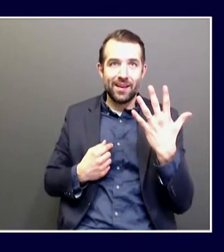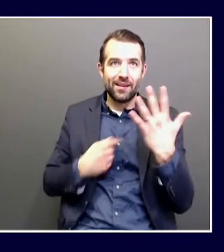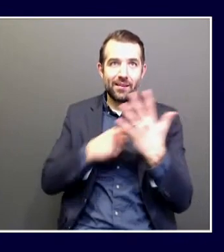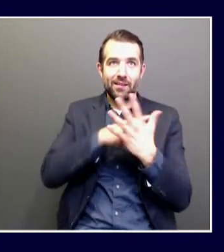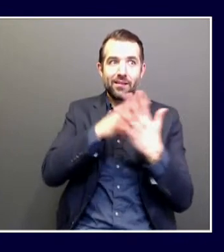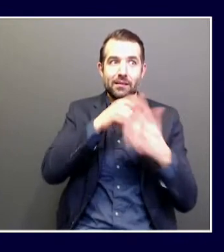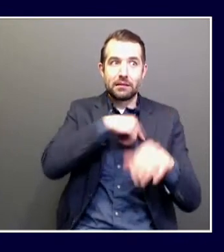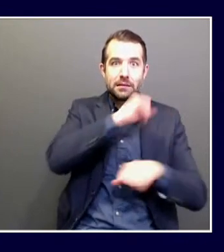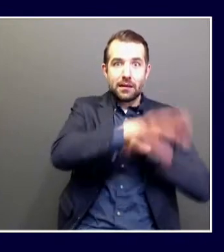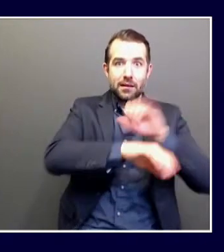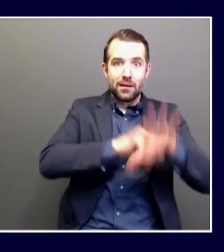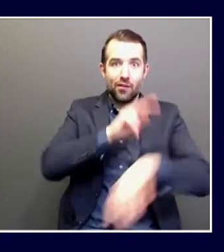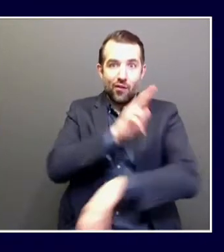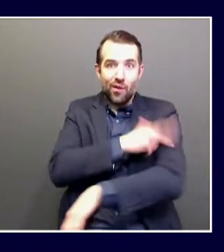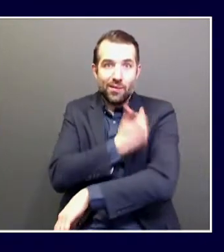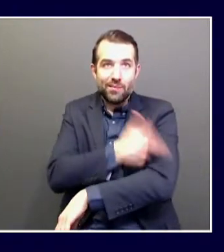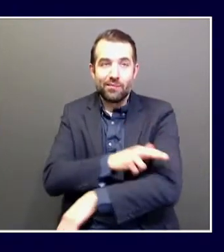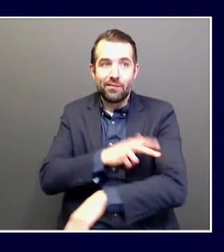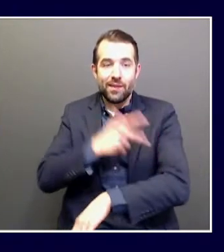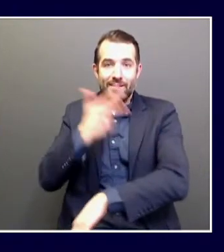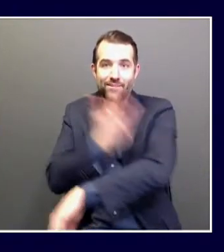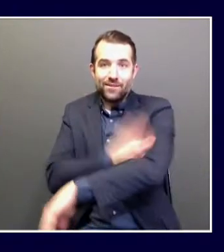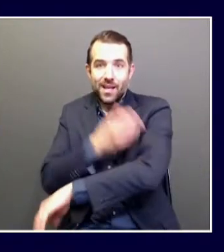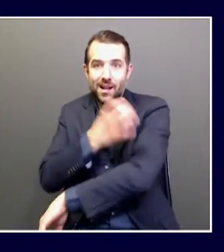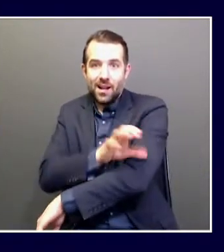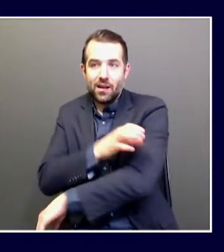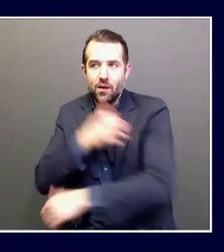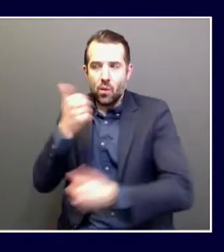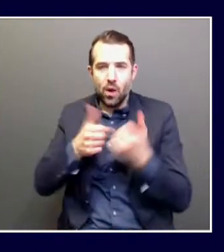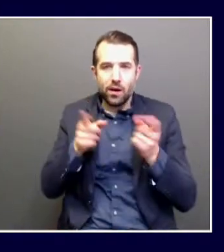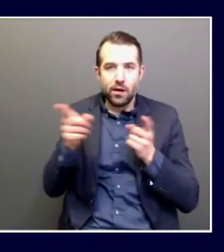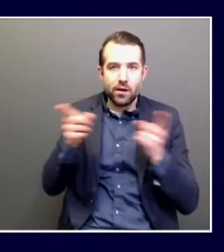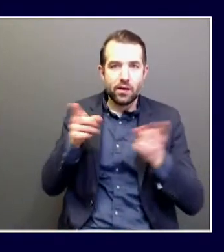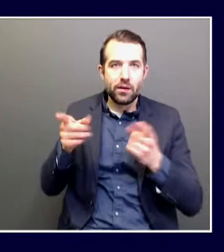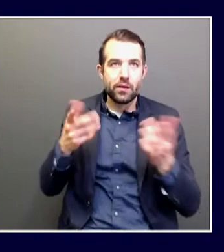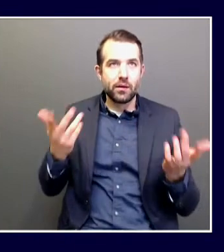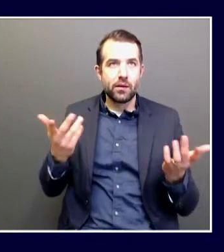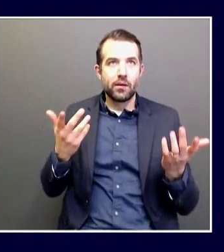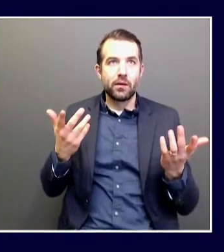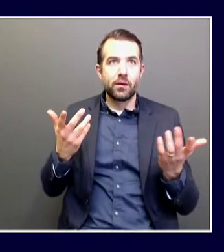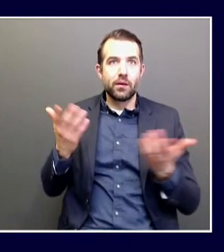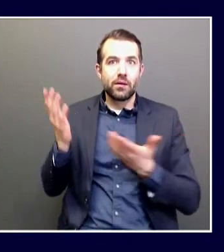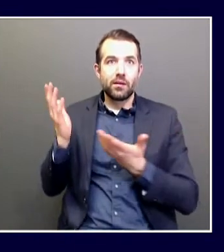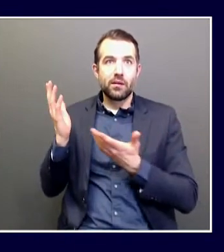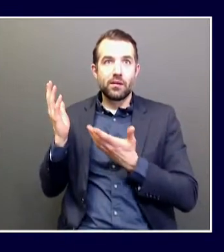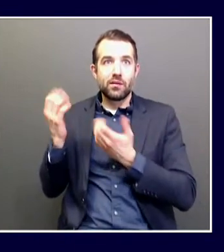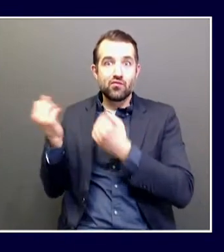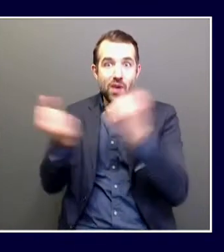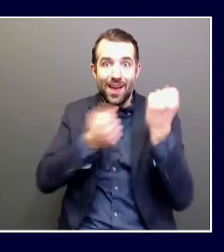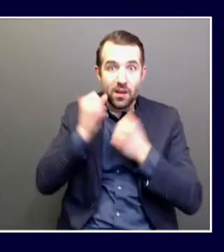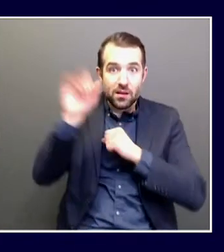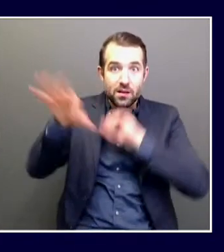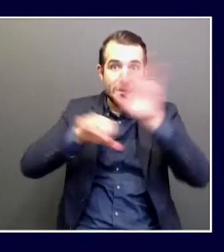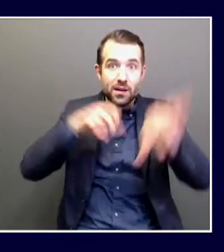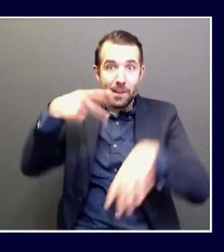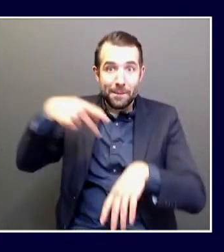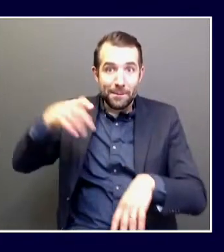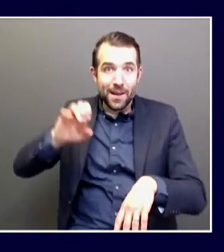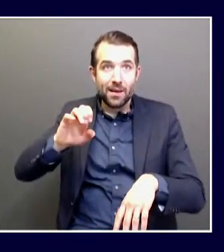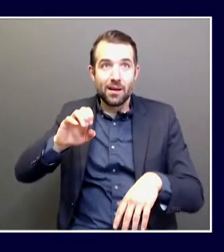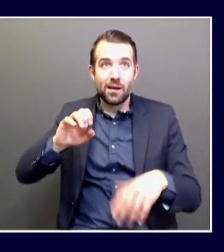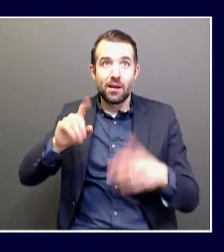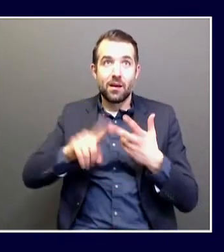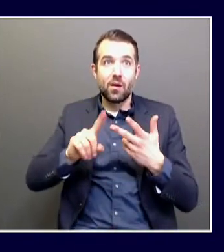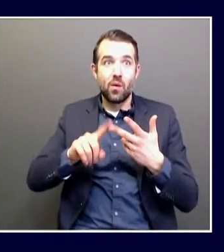a vaccination site so more people can get vaccinated? Should they deliver PPE, or should they stand up a testing site? Those are